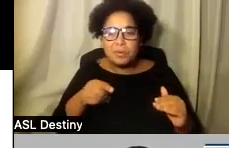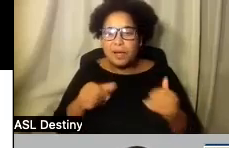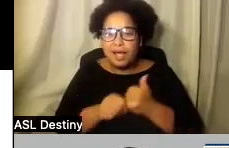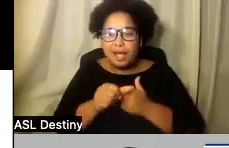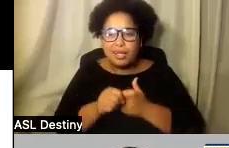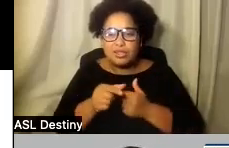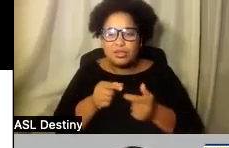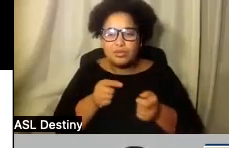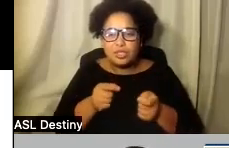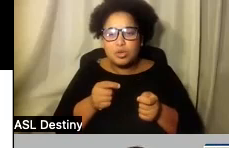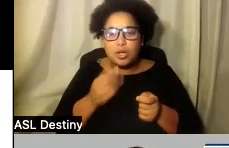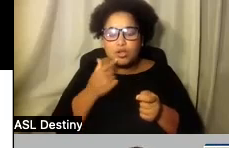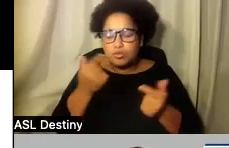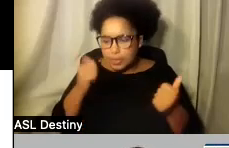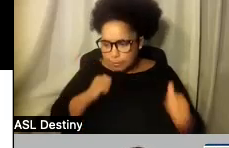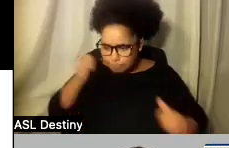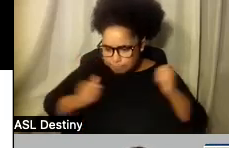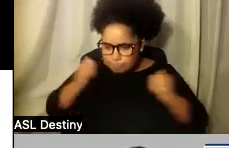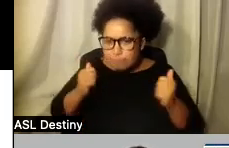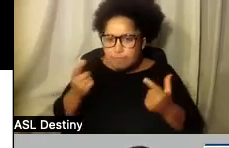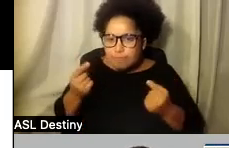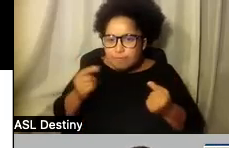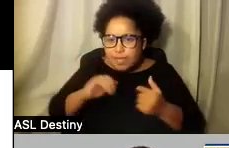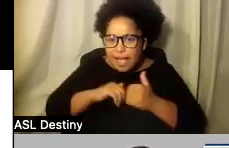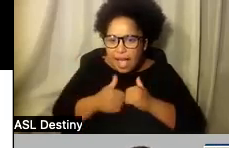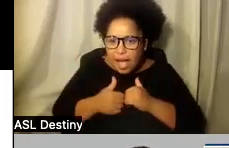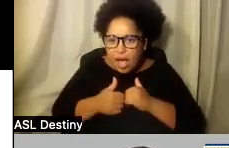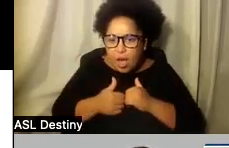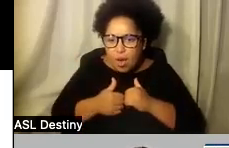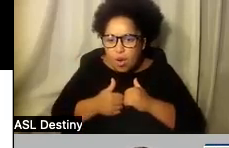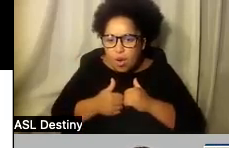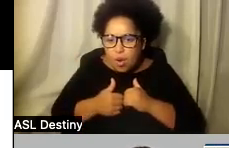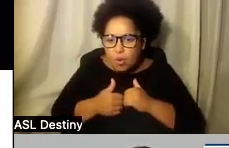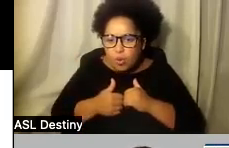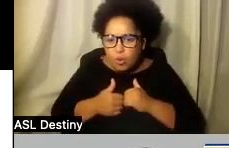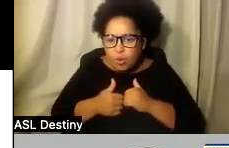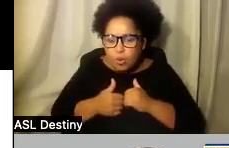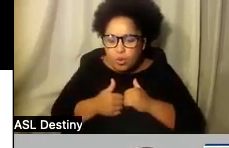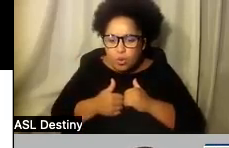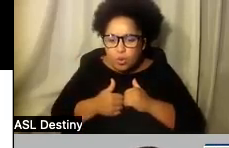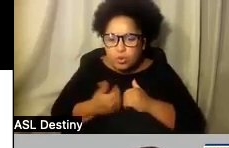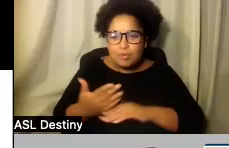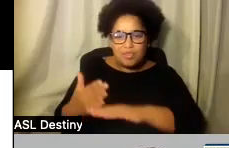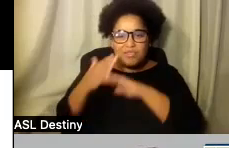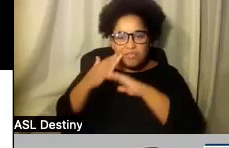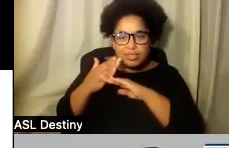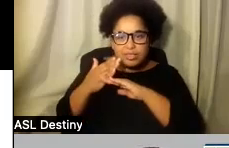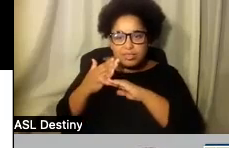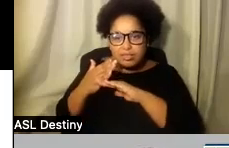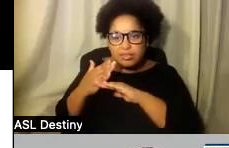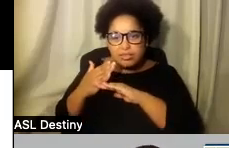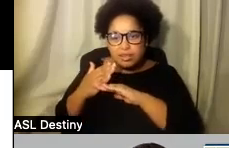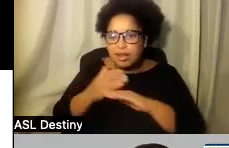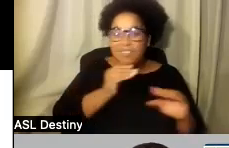above and beyond that scope and essentially prevent that